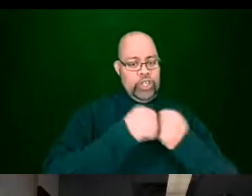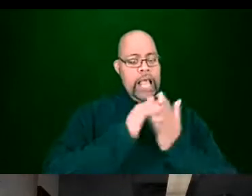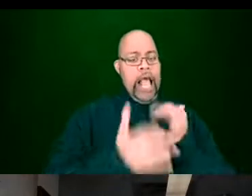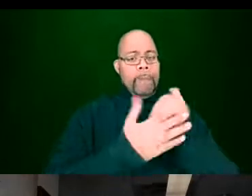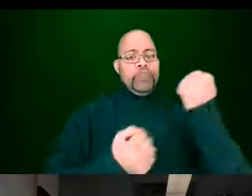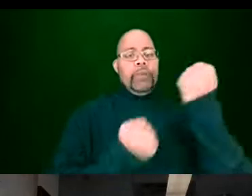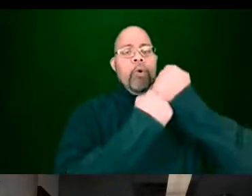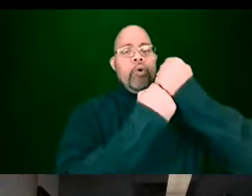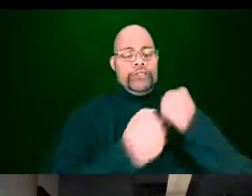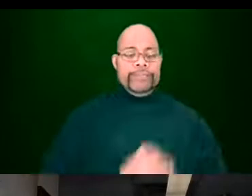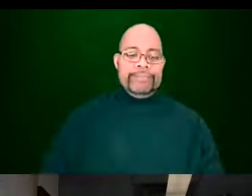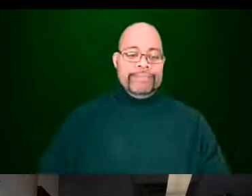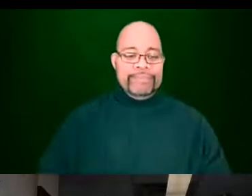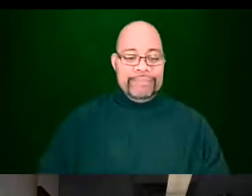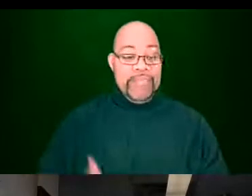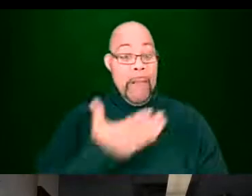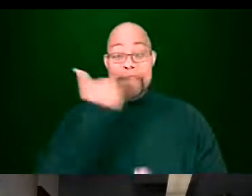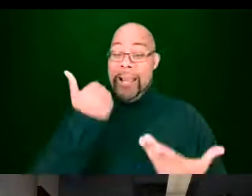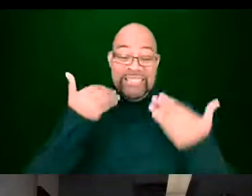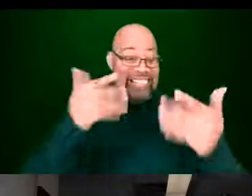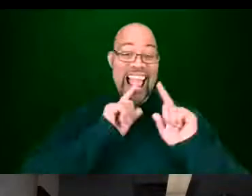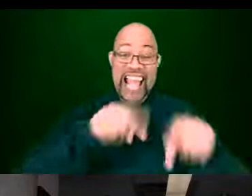support them. That's my best go at it.